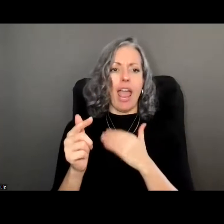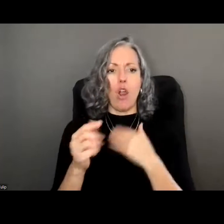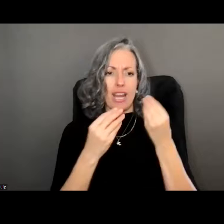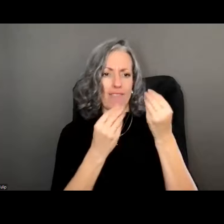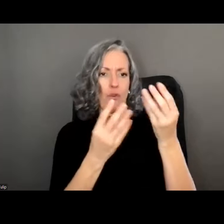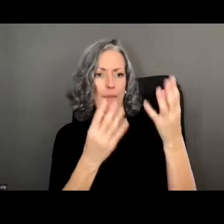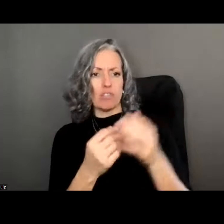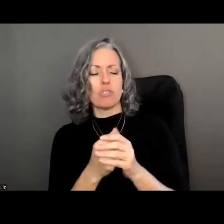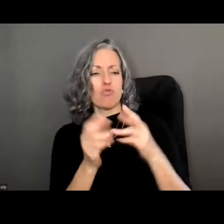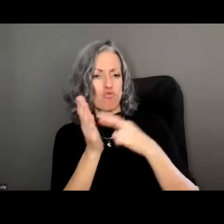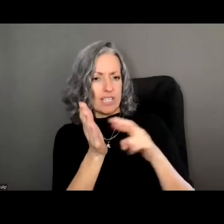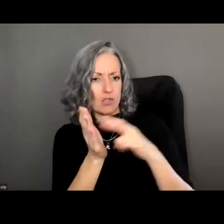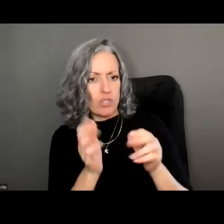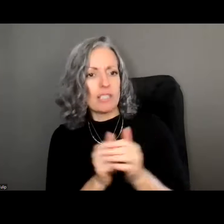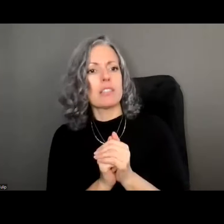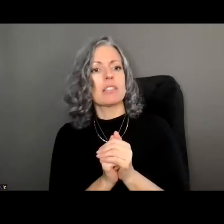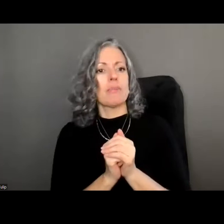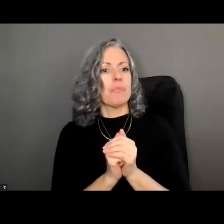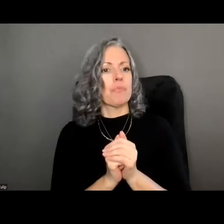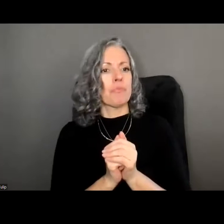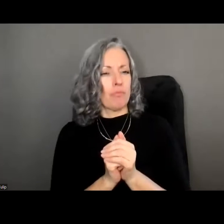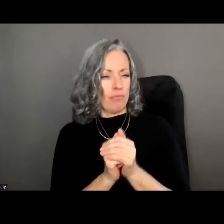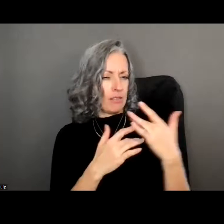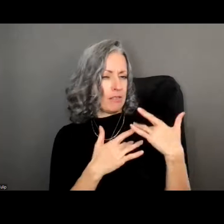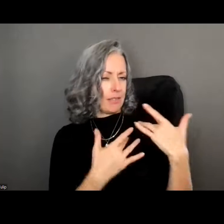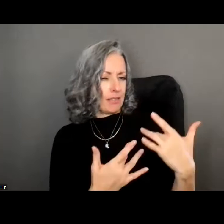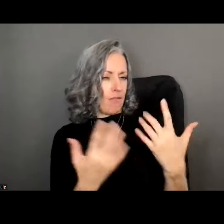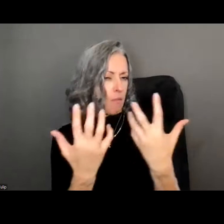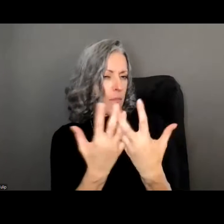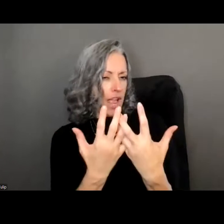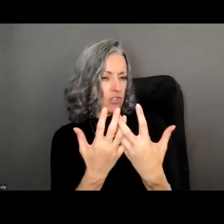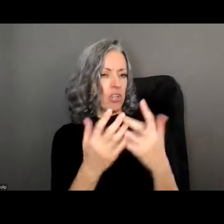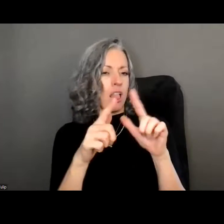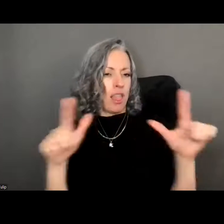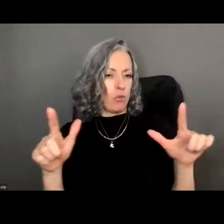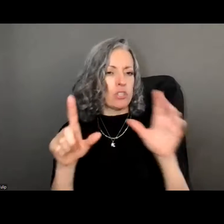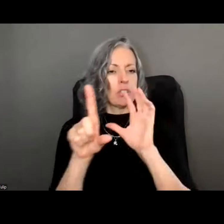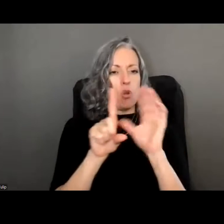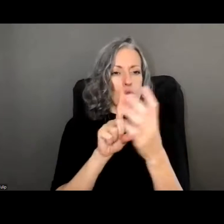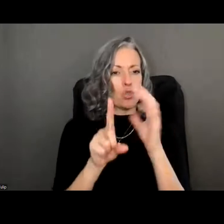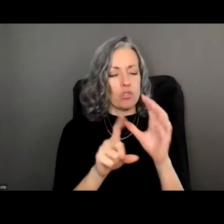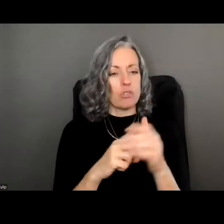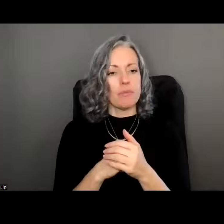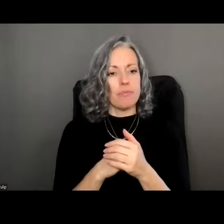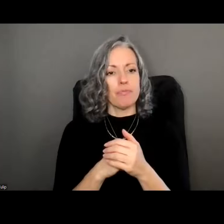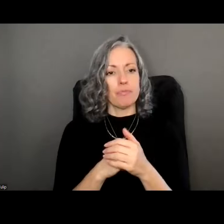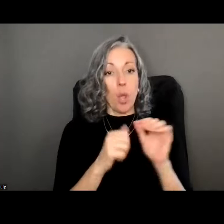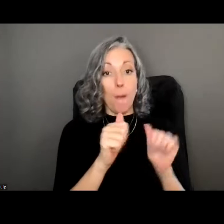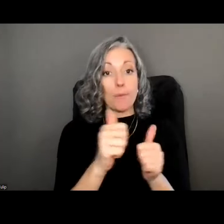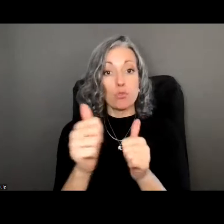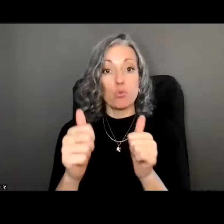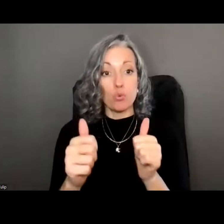information and resources are sensitive to different languages and cultures. Pursue equity